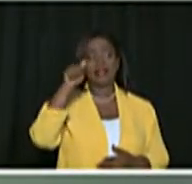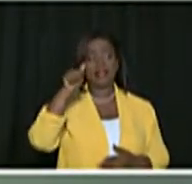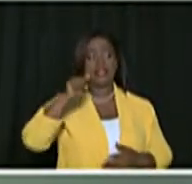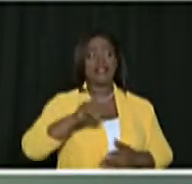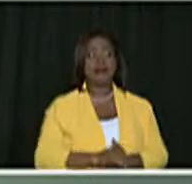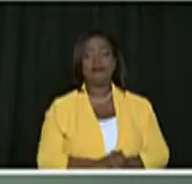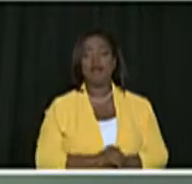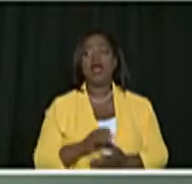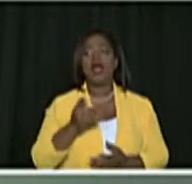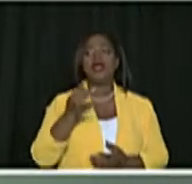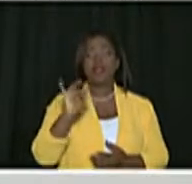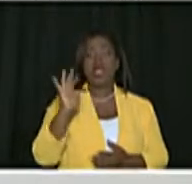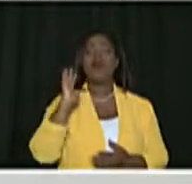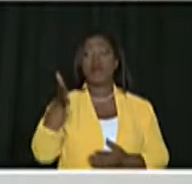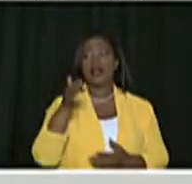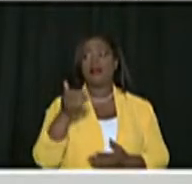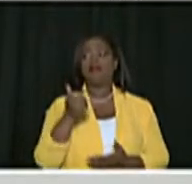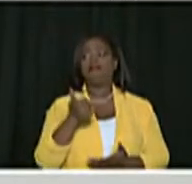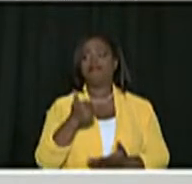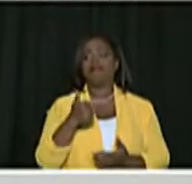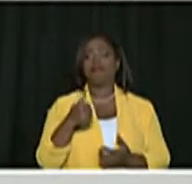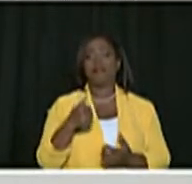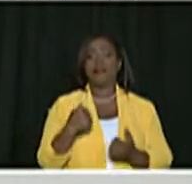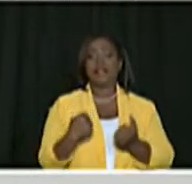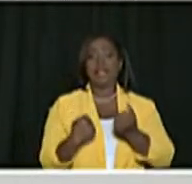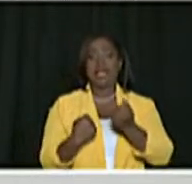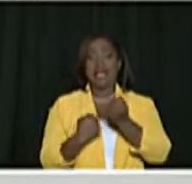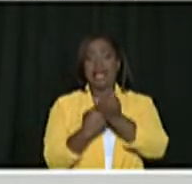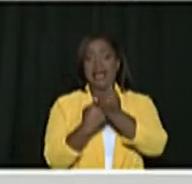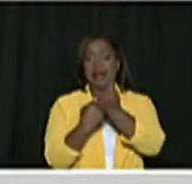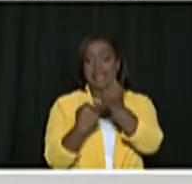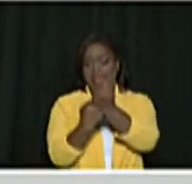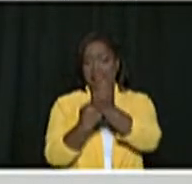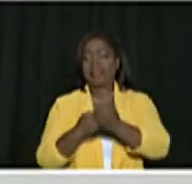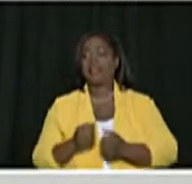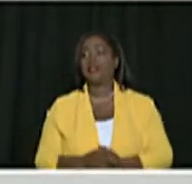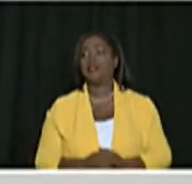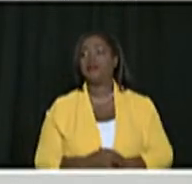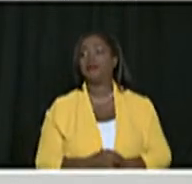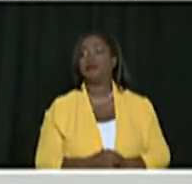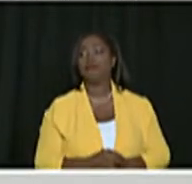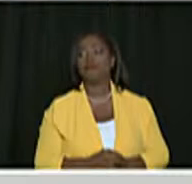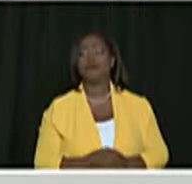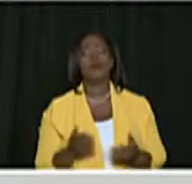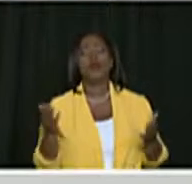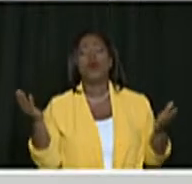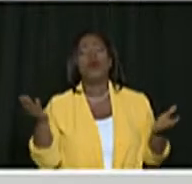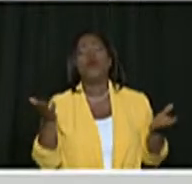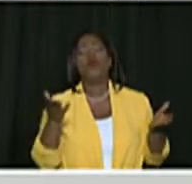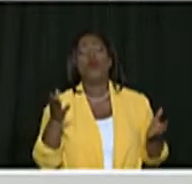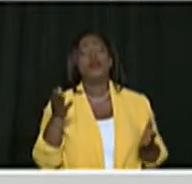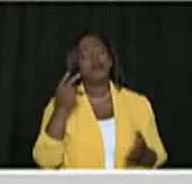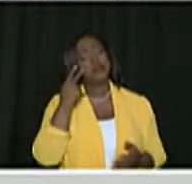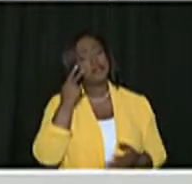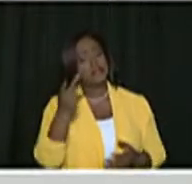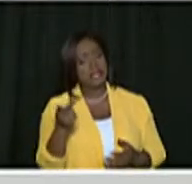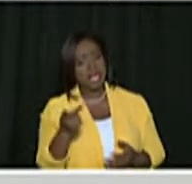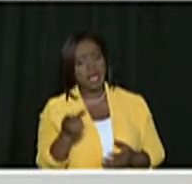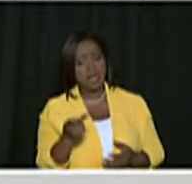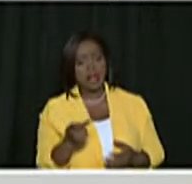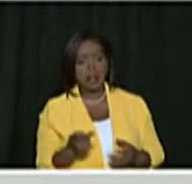assistance. And in the short space of time we have before the break, what have you found is the most